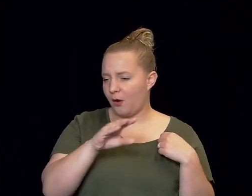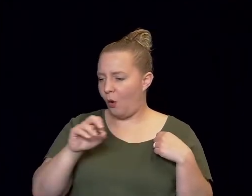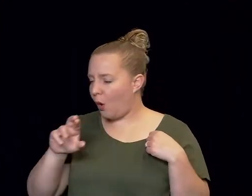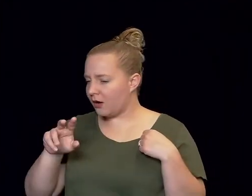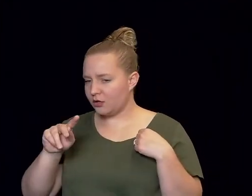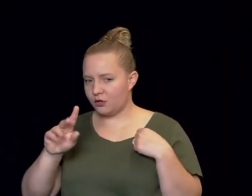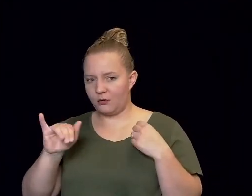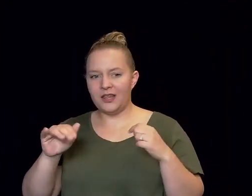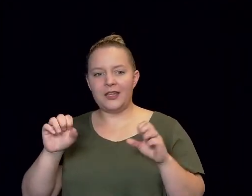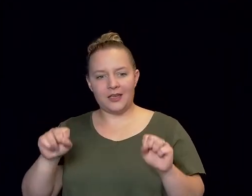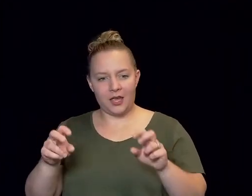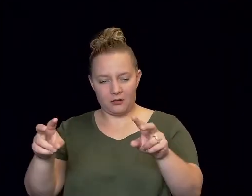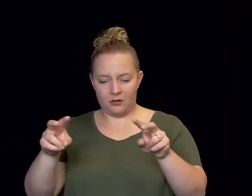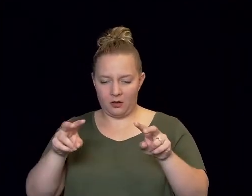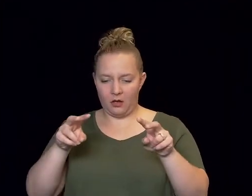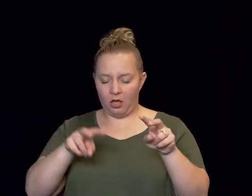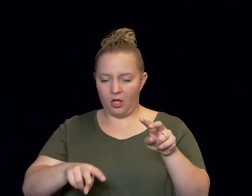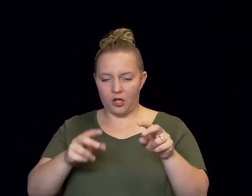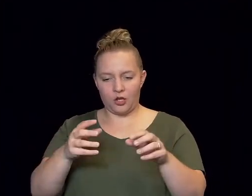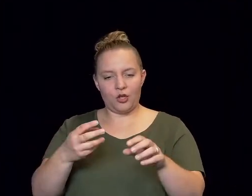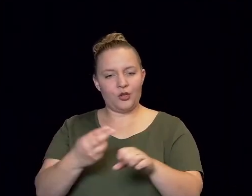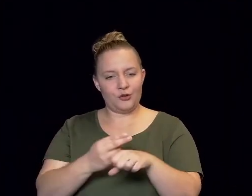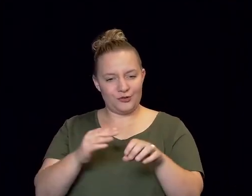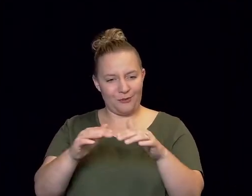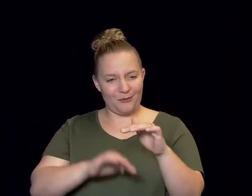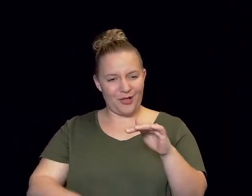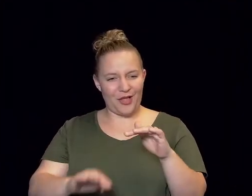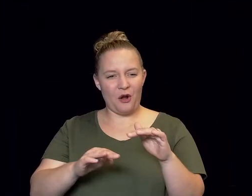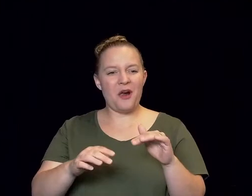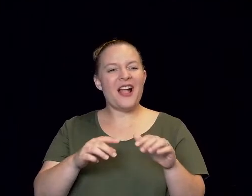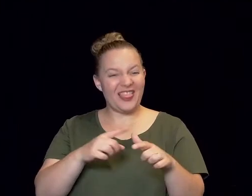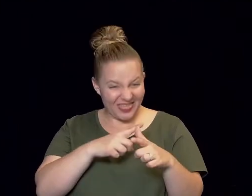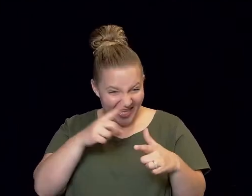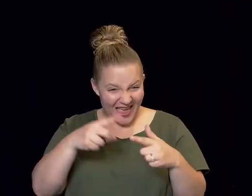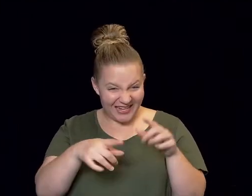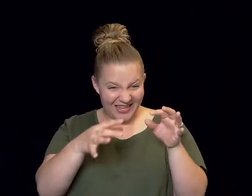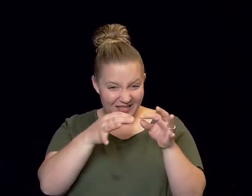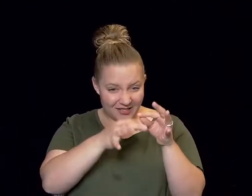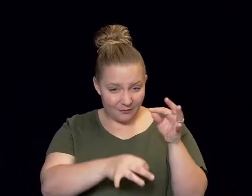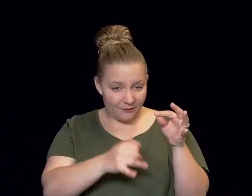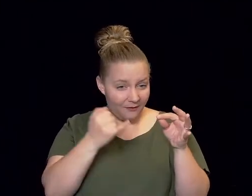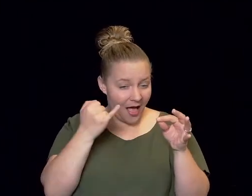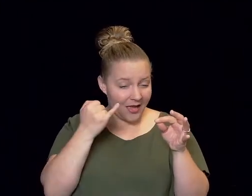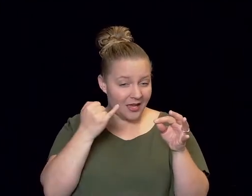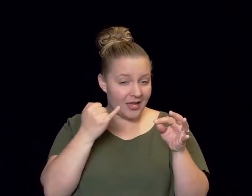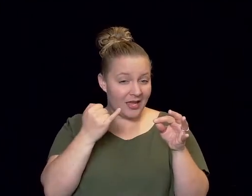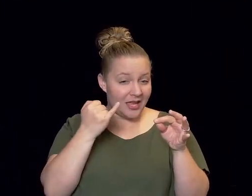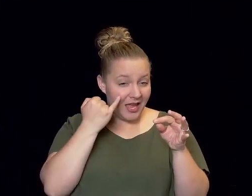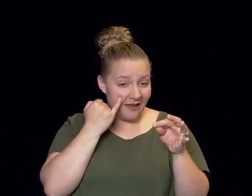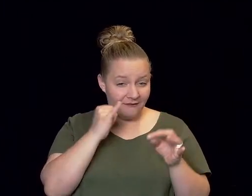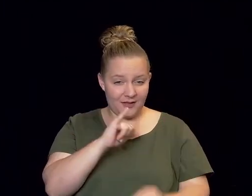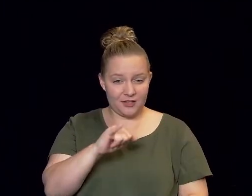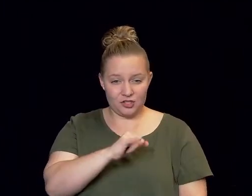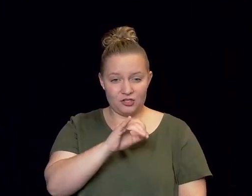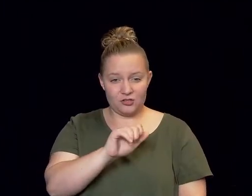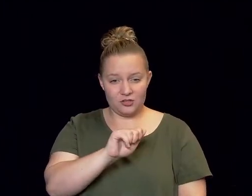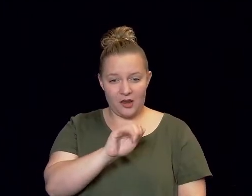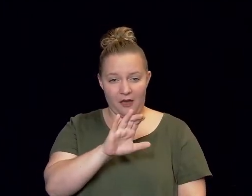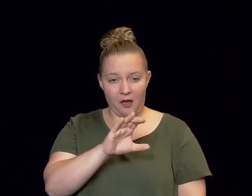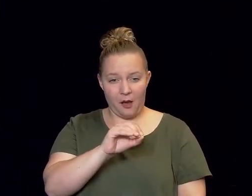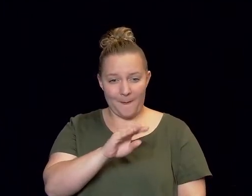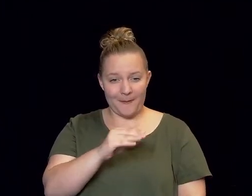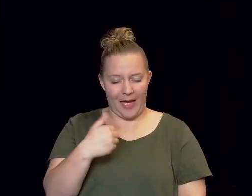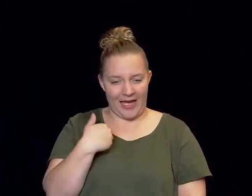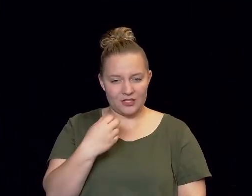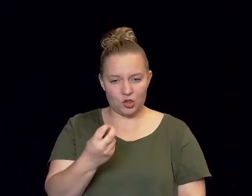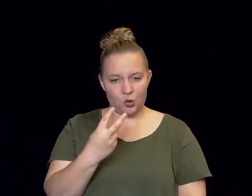down below because it says then simplify the expression if Jacob has 12 shirts. So